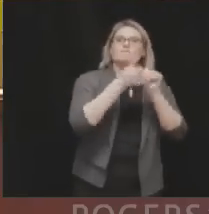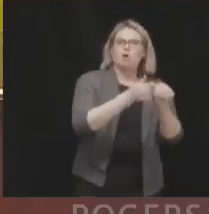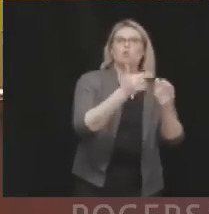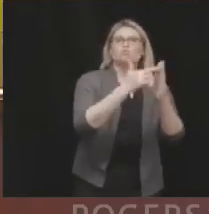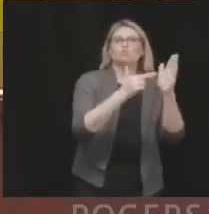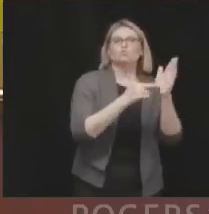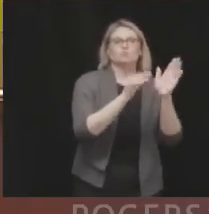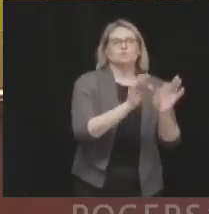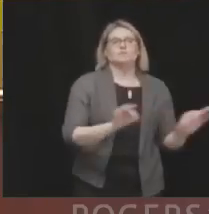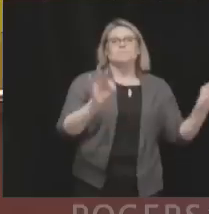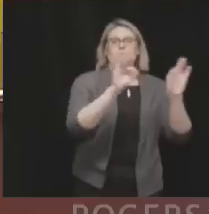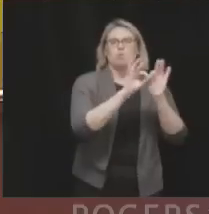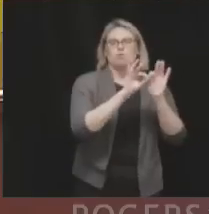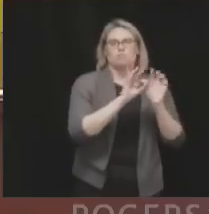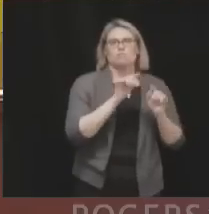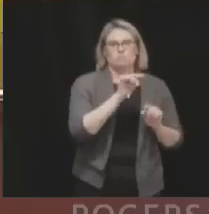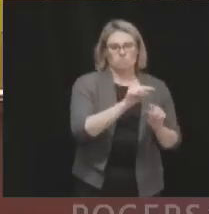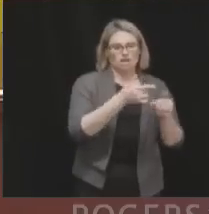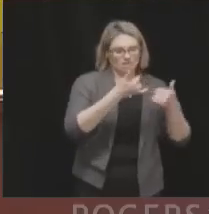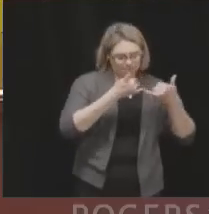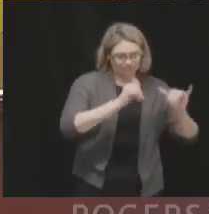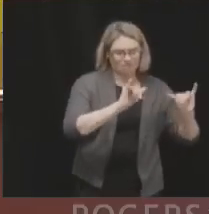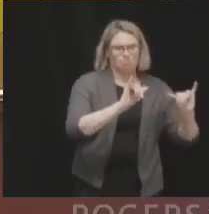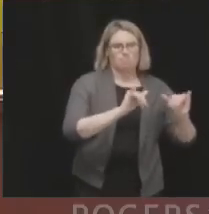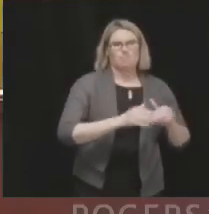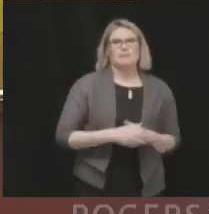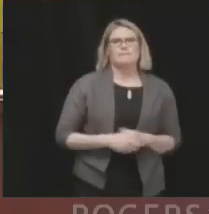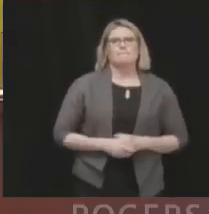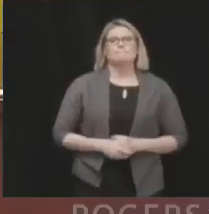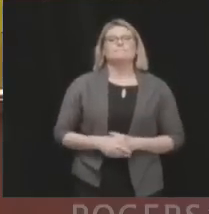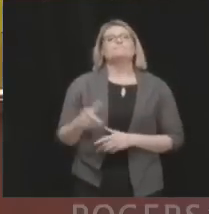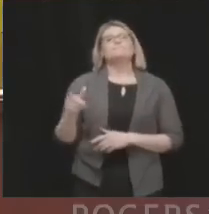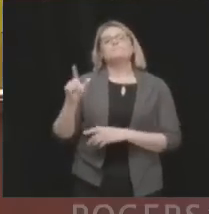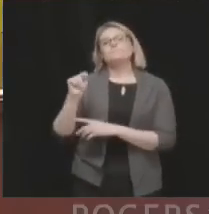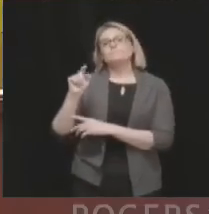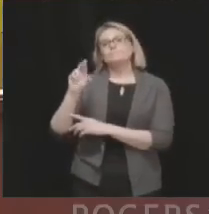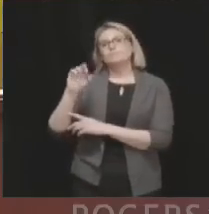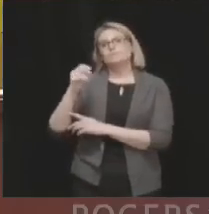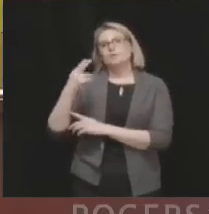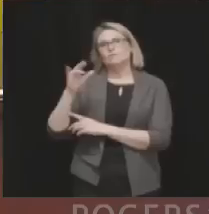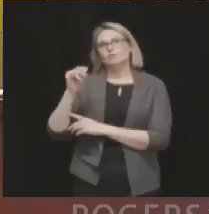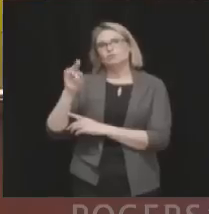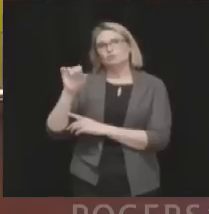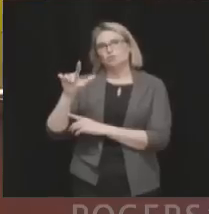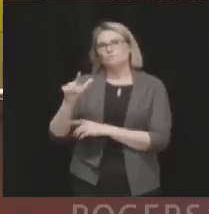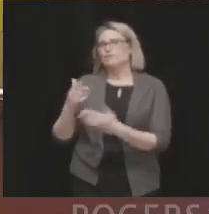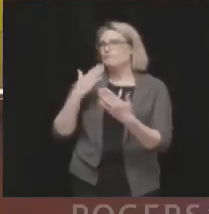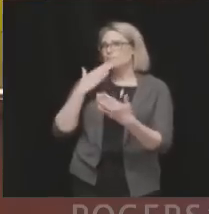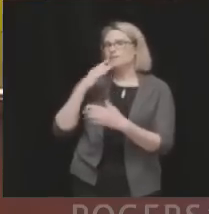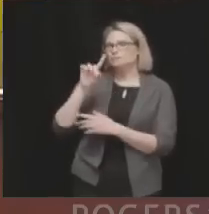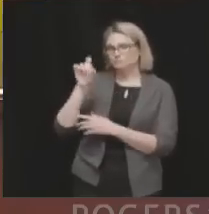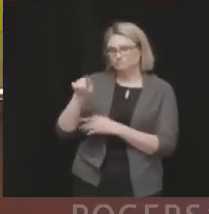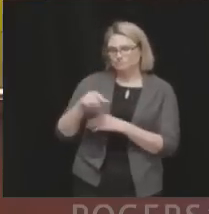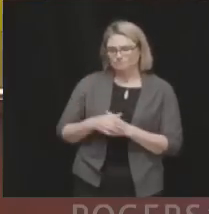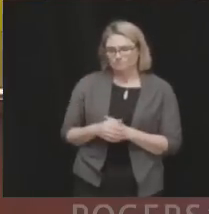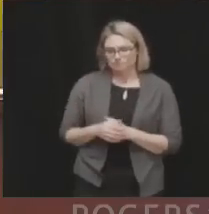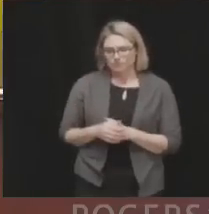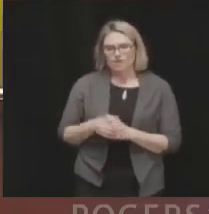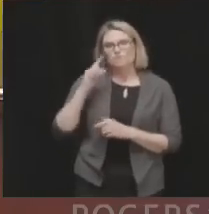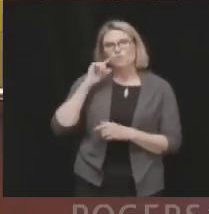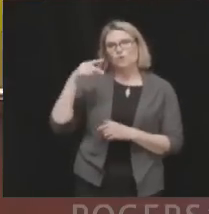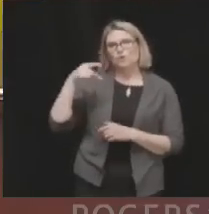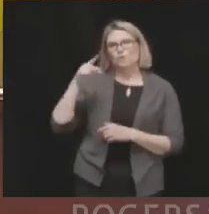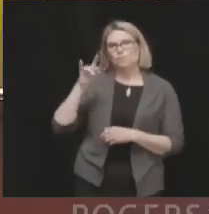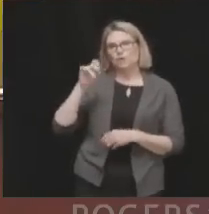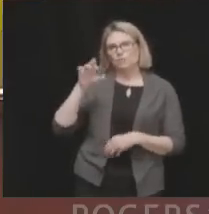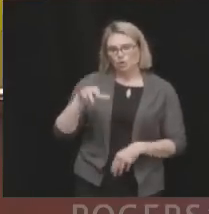on the new federal provincial rent subsidy program for small businesses. I'm told that New Brunswick has signed on to the plan and